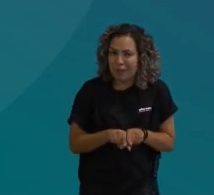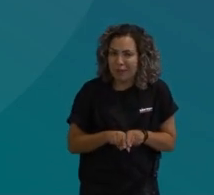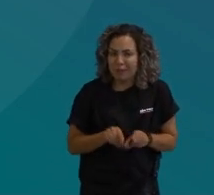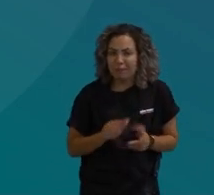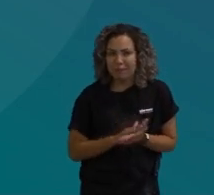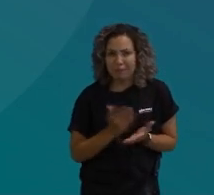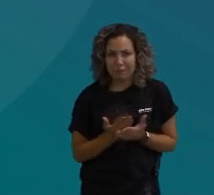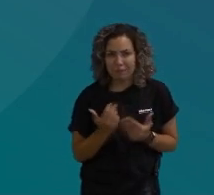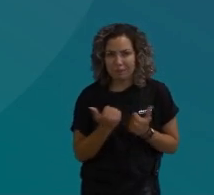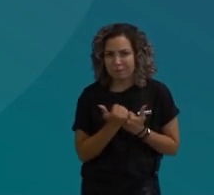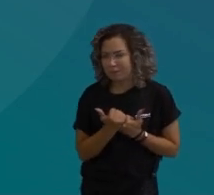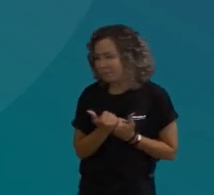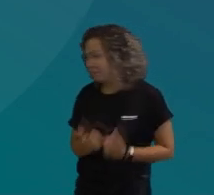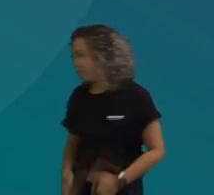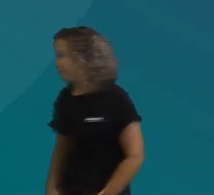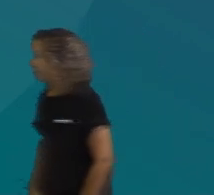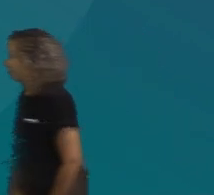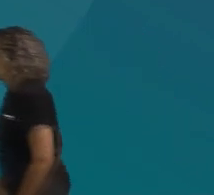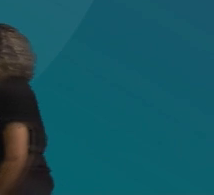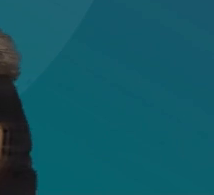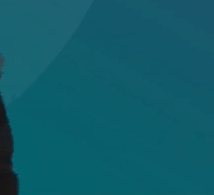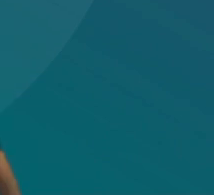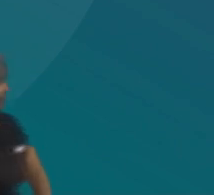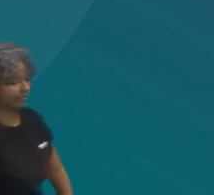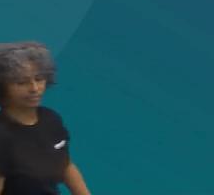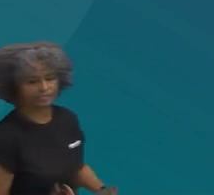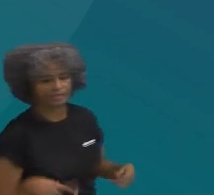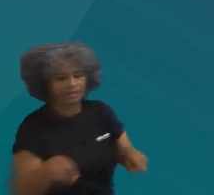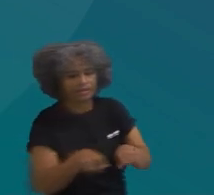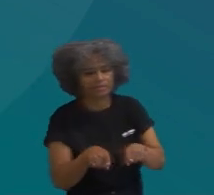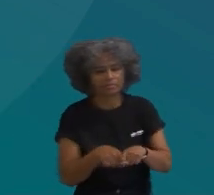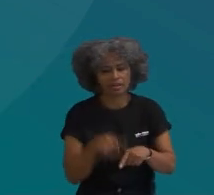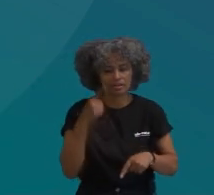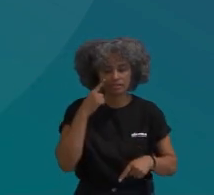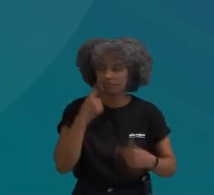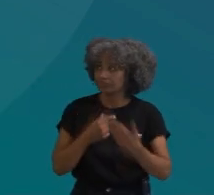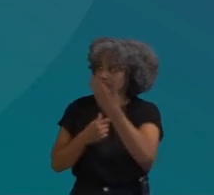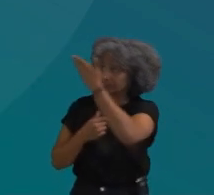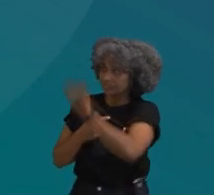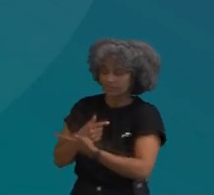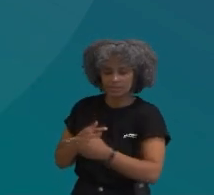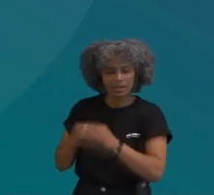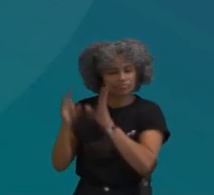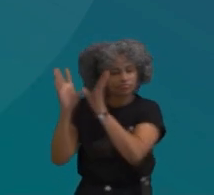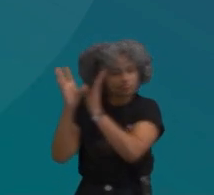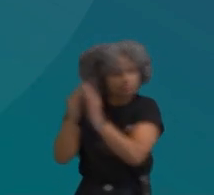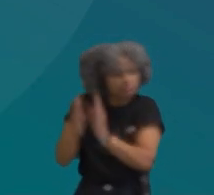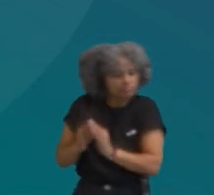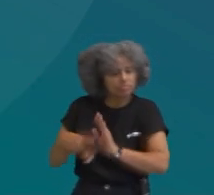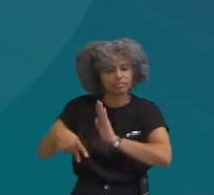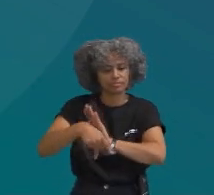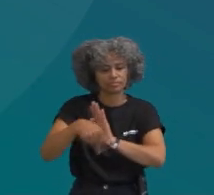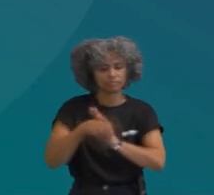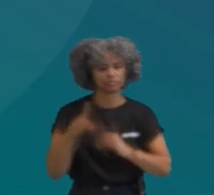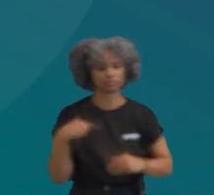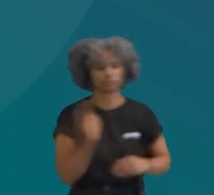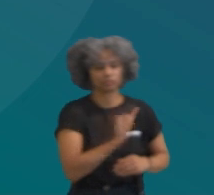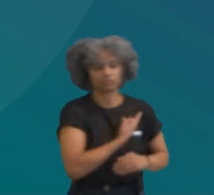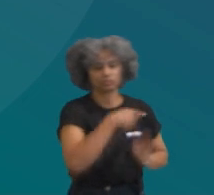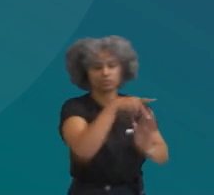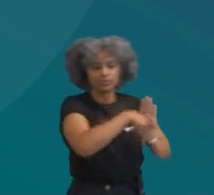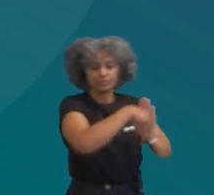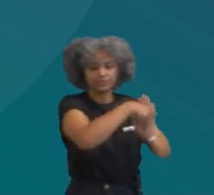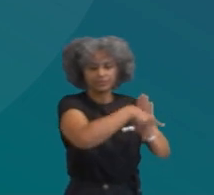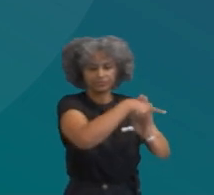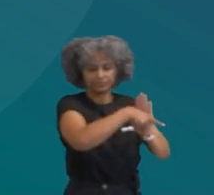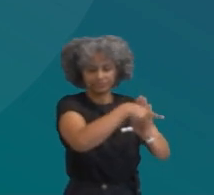And this is a summary of our project's roadmap. We are mapping